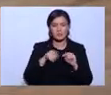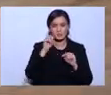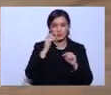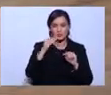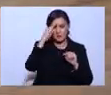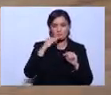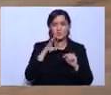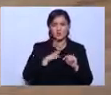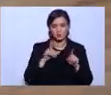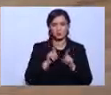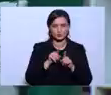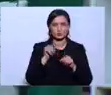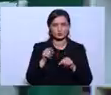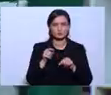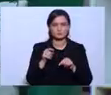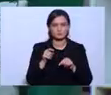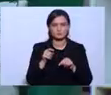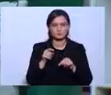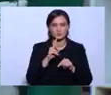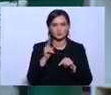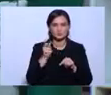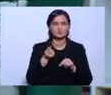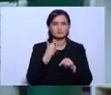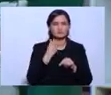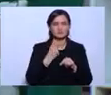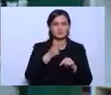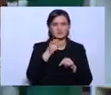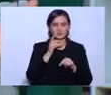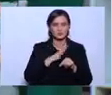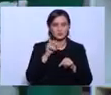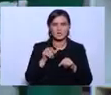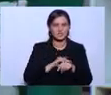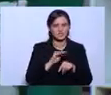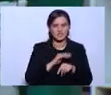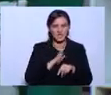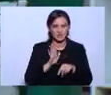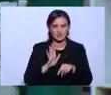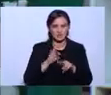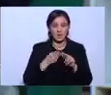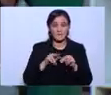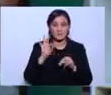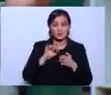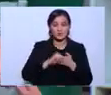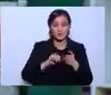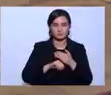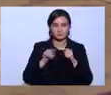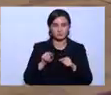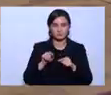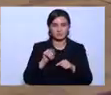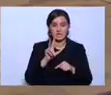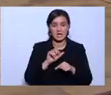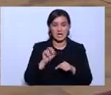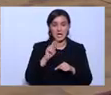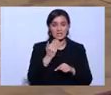drunkard, someone who drank a lot, who wasn't very kind. And I suppose that's where the character of Huck's father comes